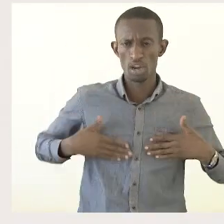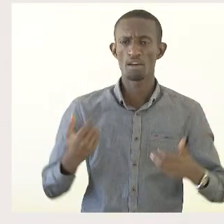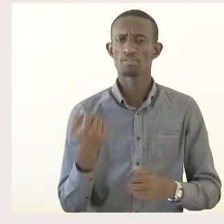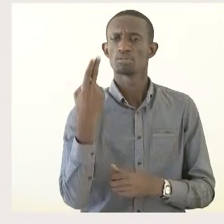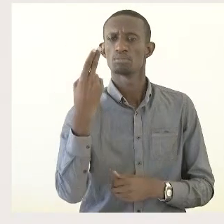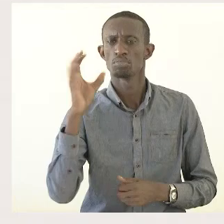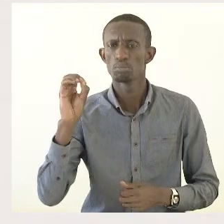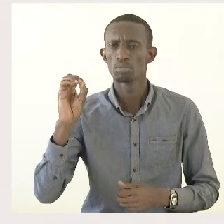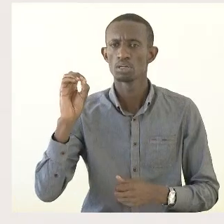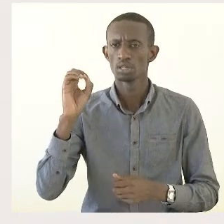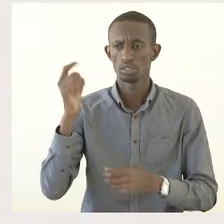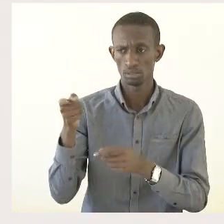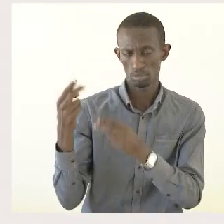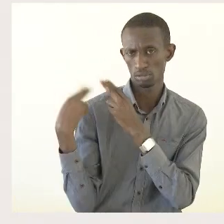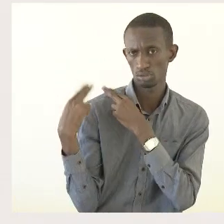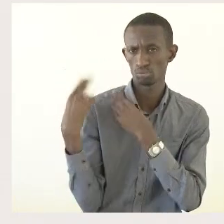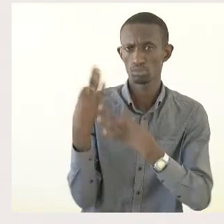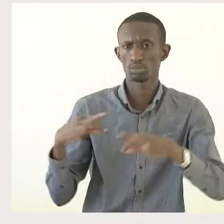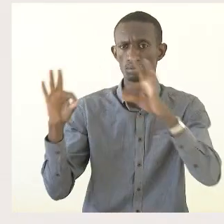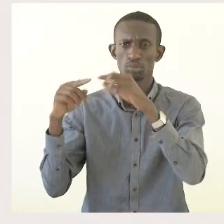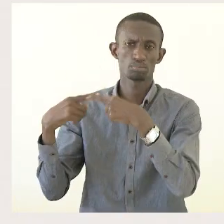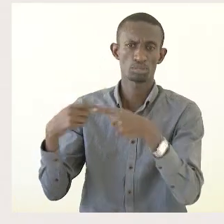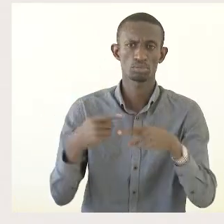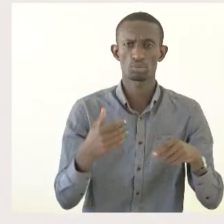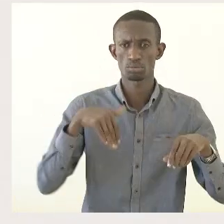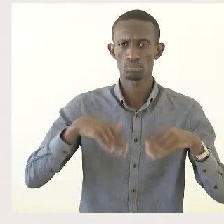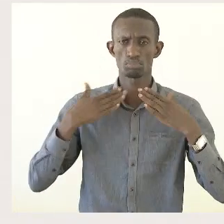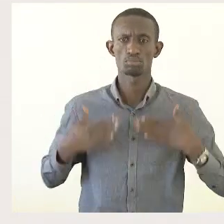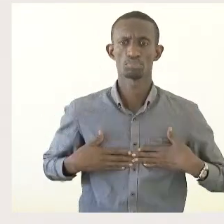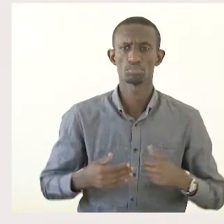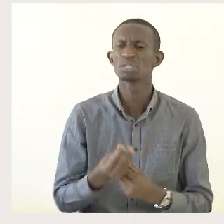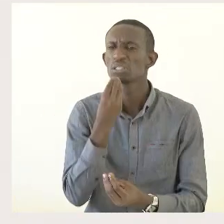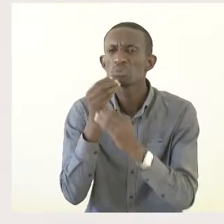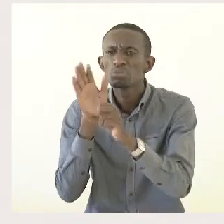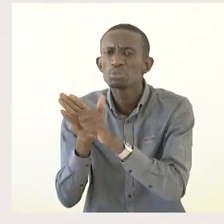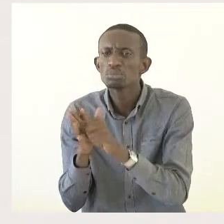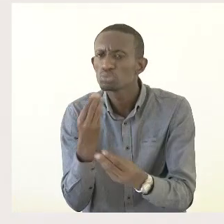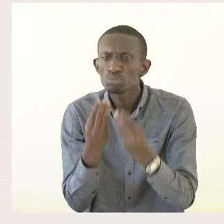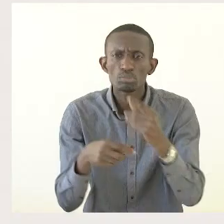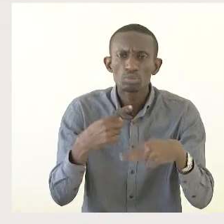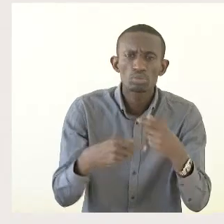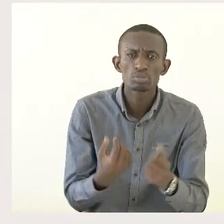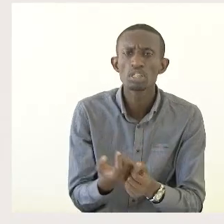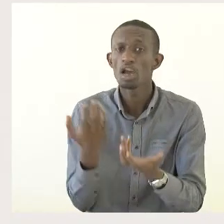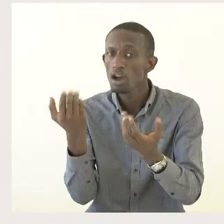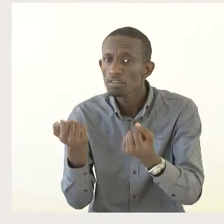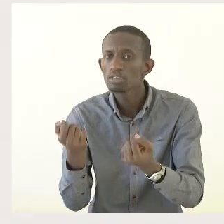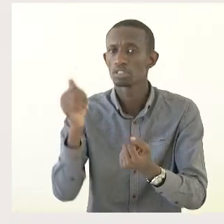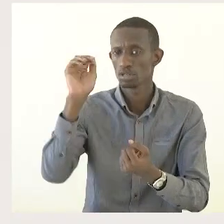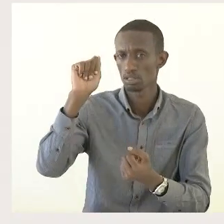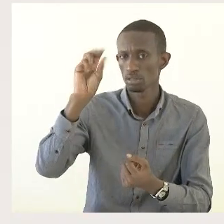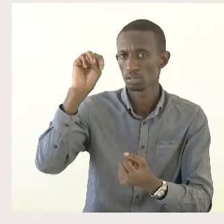they perform different functions in our body. All right? Most of the food we eat contains these amino